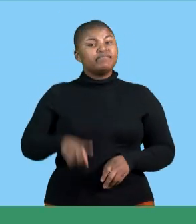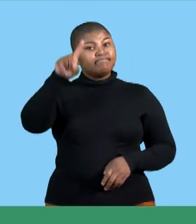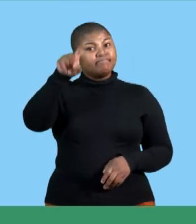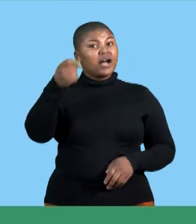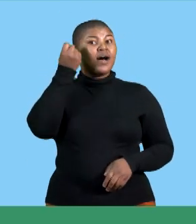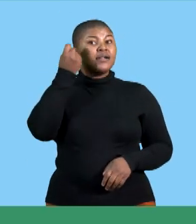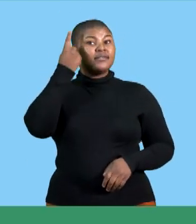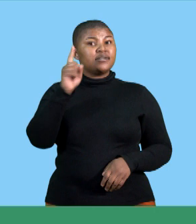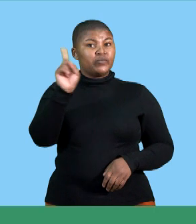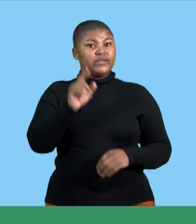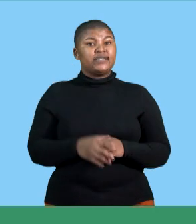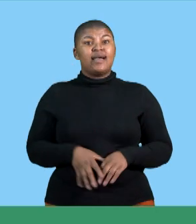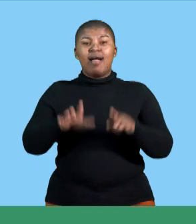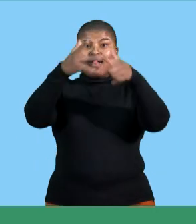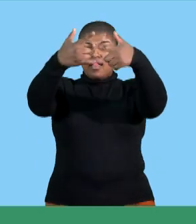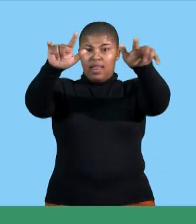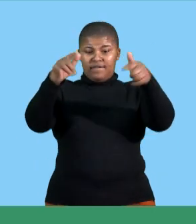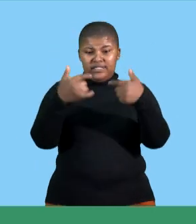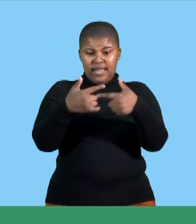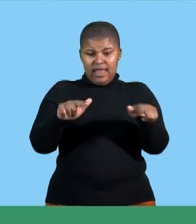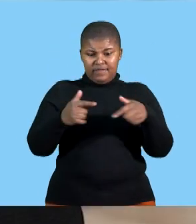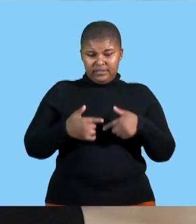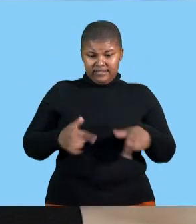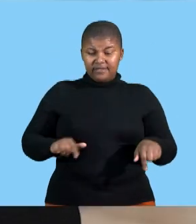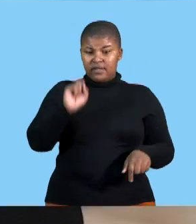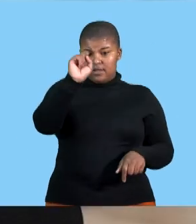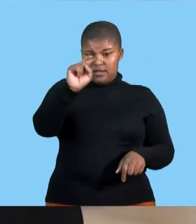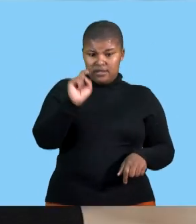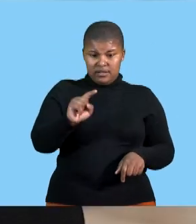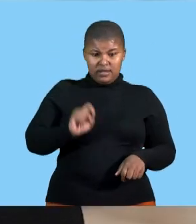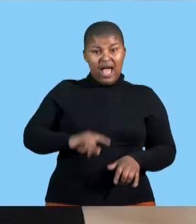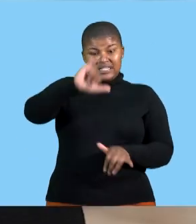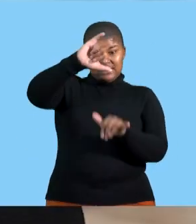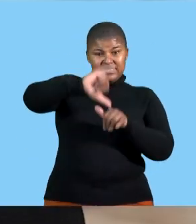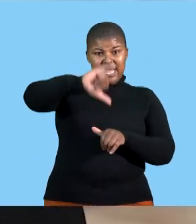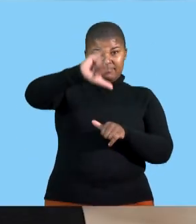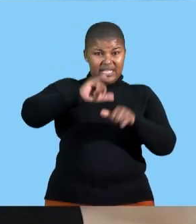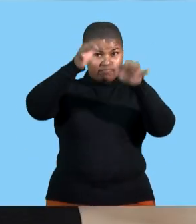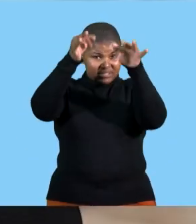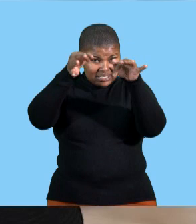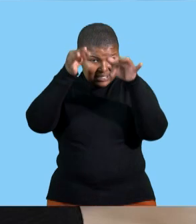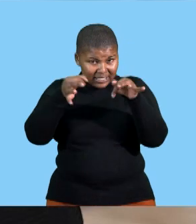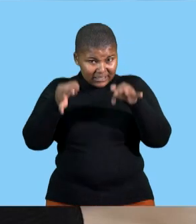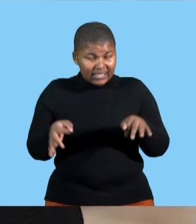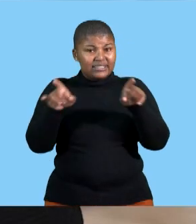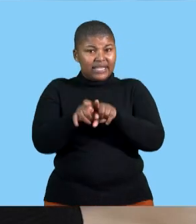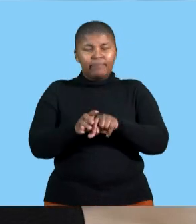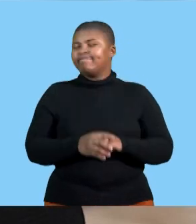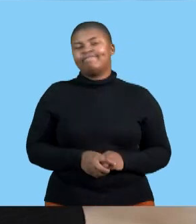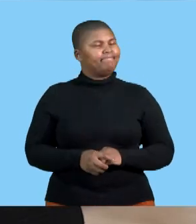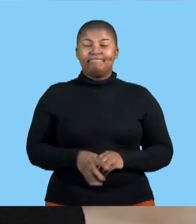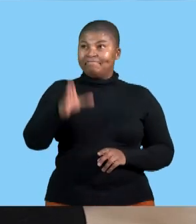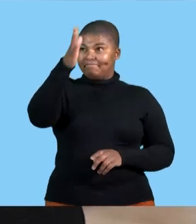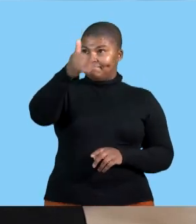understand, learners, is that these different levels, they do not make the same decisions. Obviously, the top level